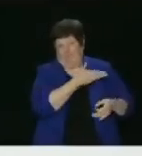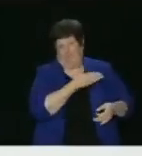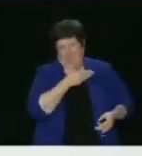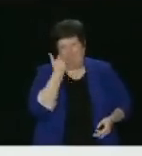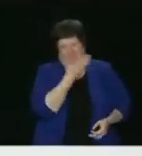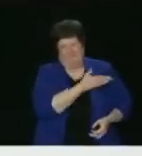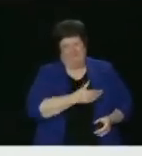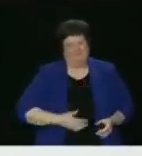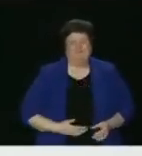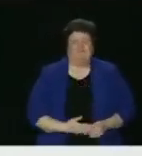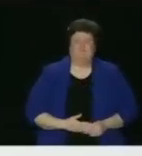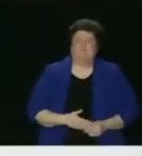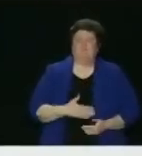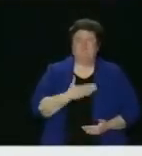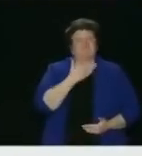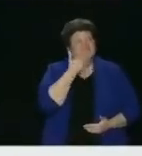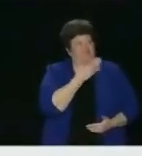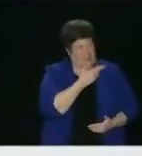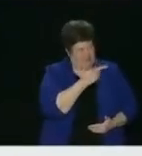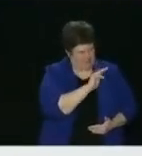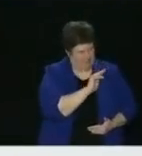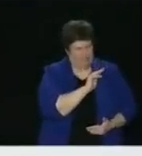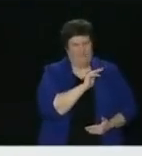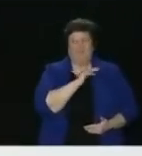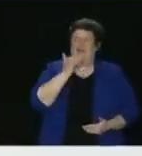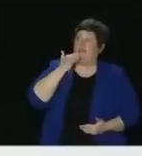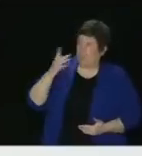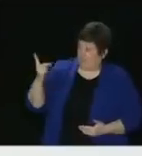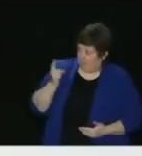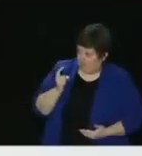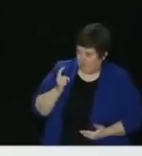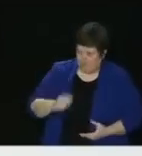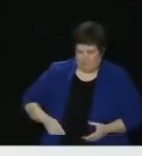Merci, Monsieur. Thank you, Prime Minister. Thank you, Mr. Filion.